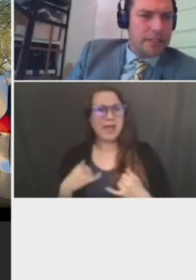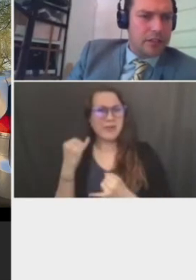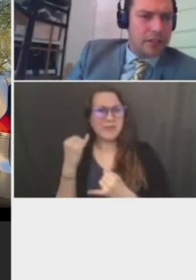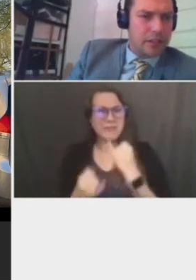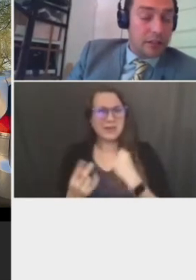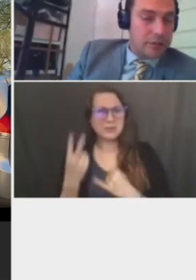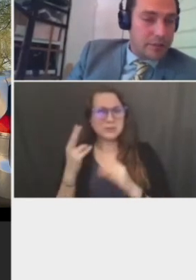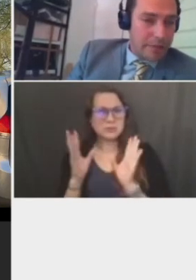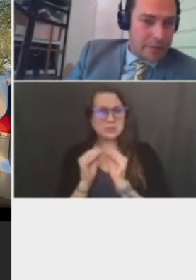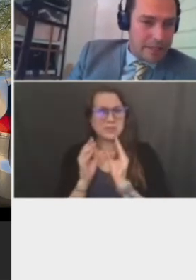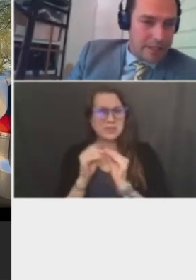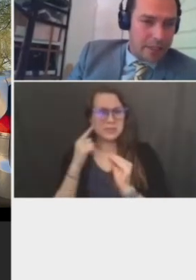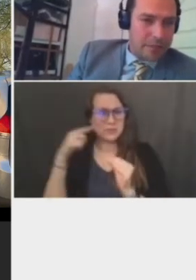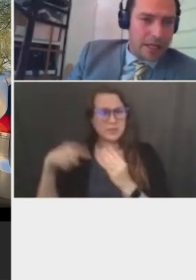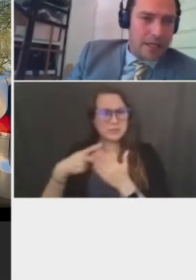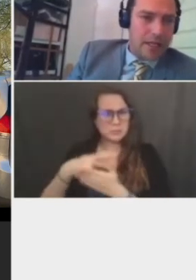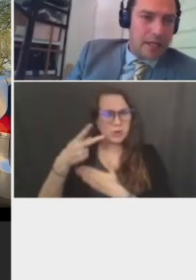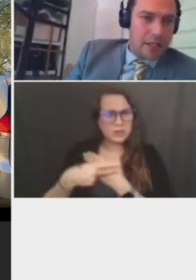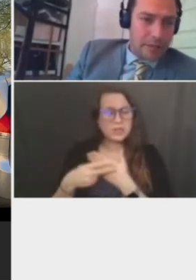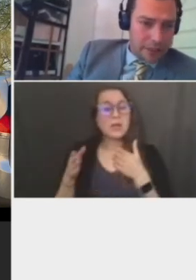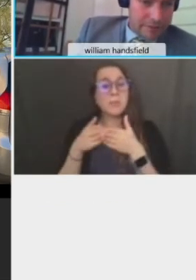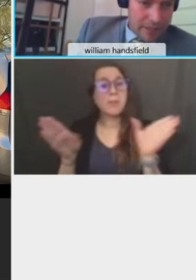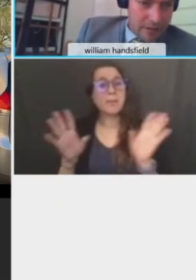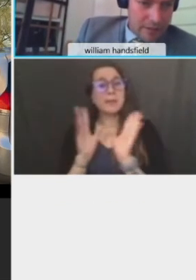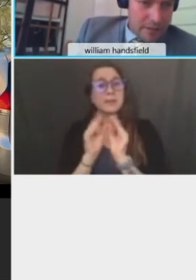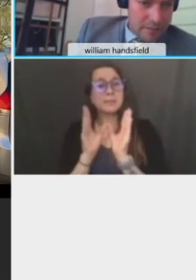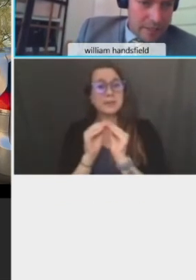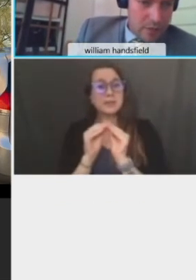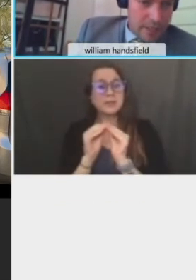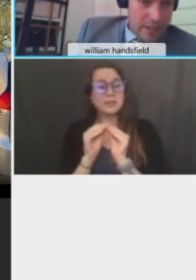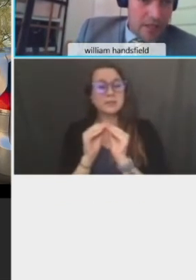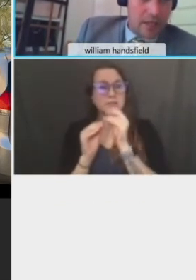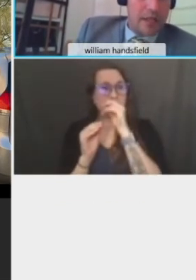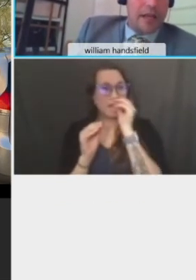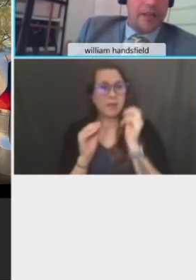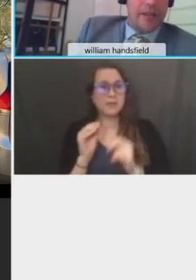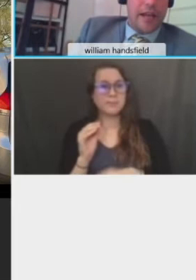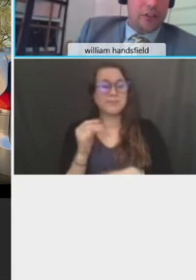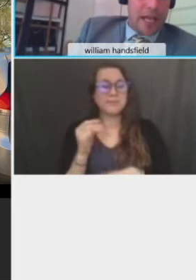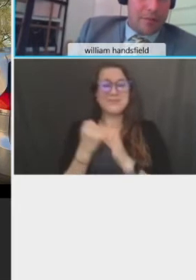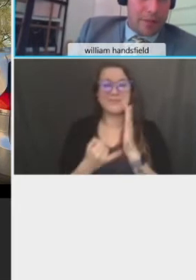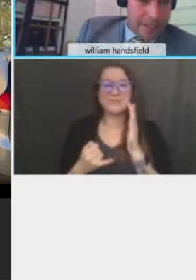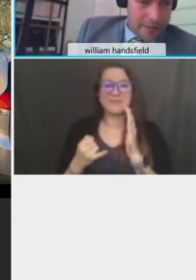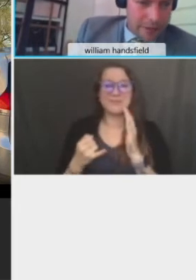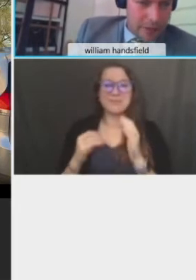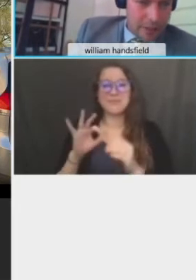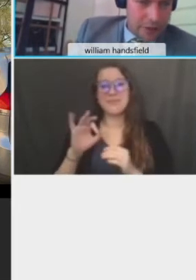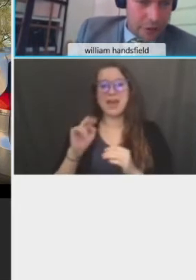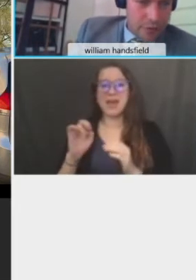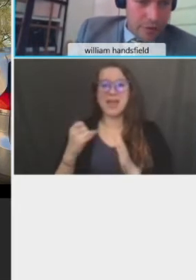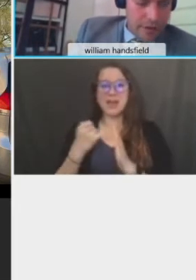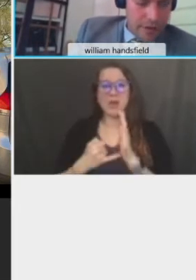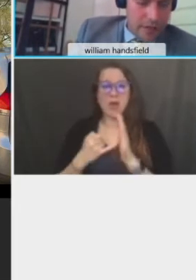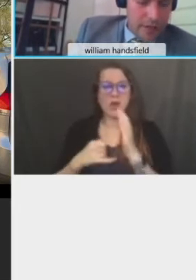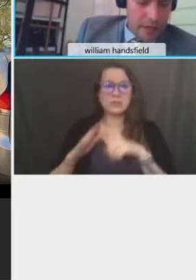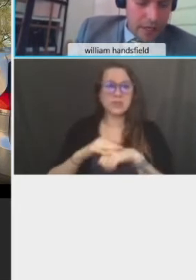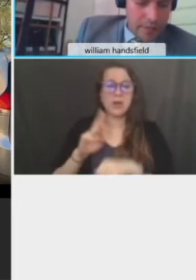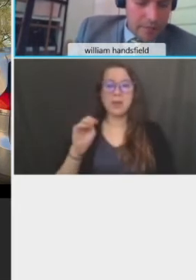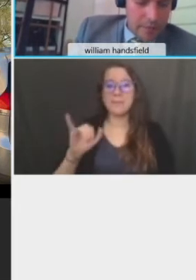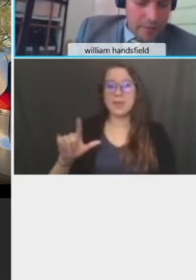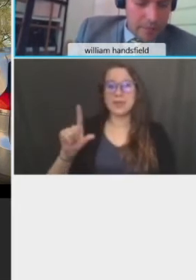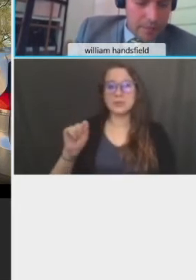for this project are also public meetings held by the Commission of Fine Arts on May 20th and the National Capital Planning Commission on June